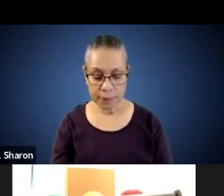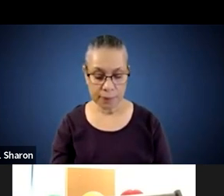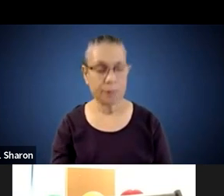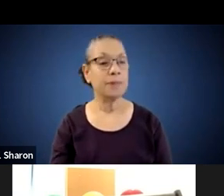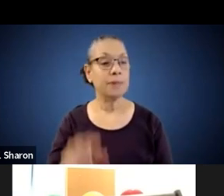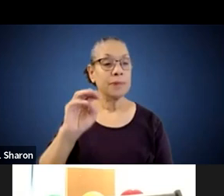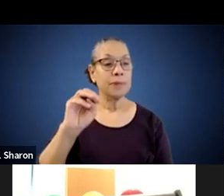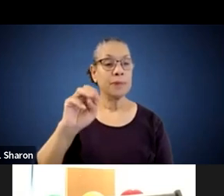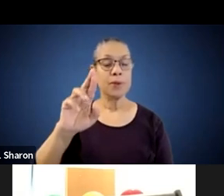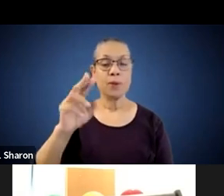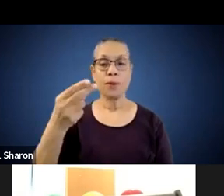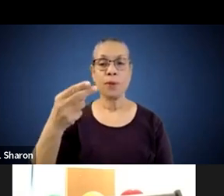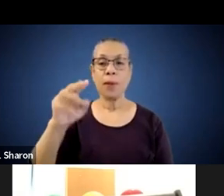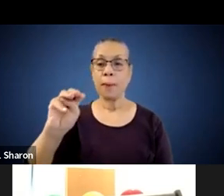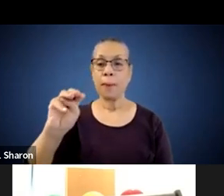Mr Mata